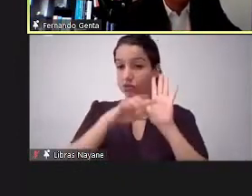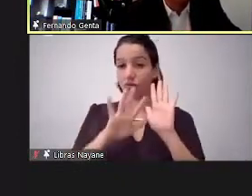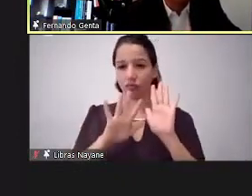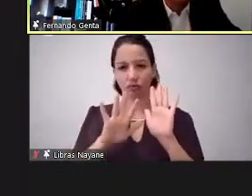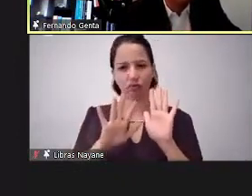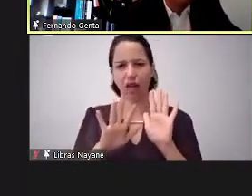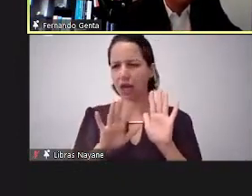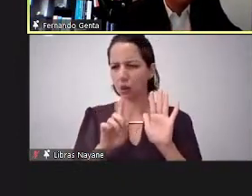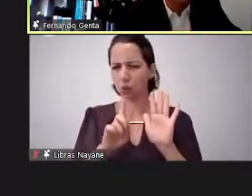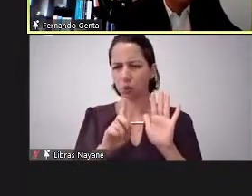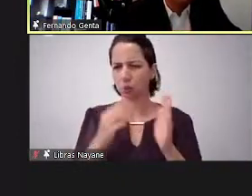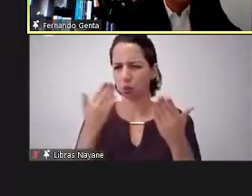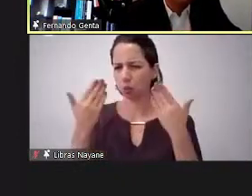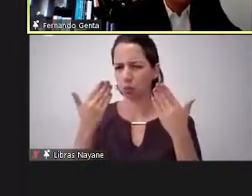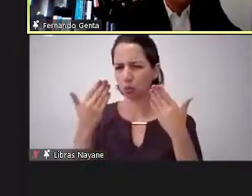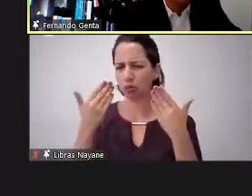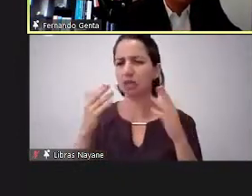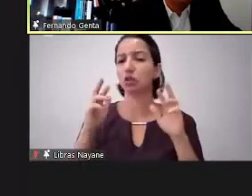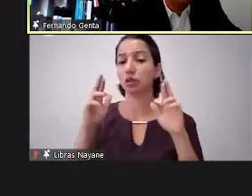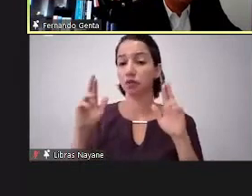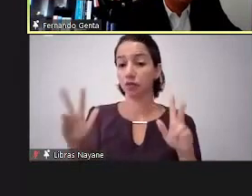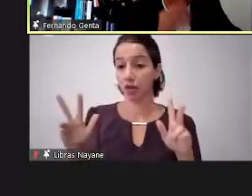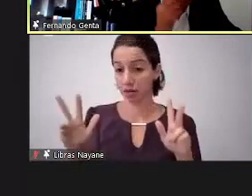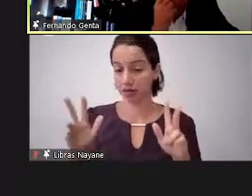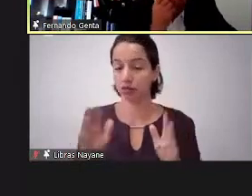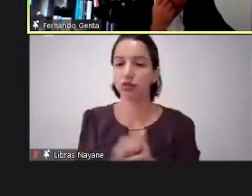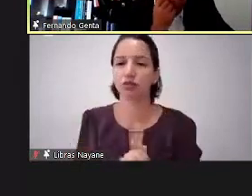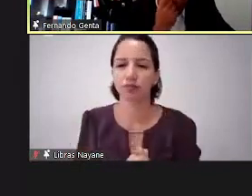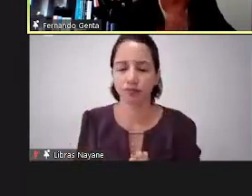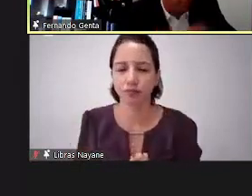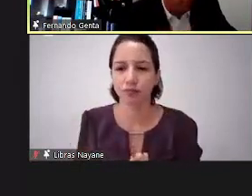or the clearances that will be performed.